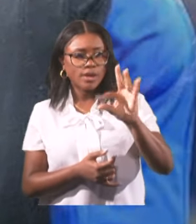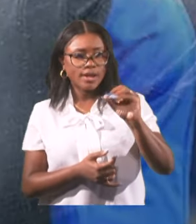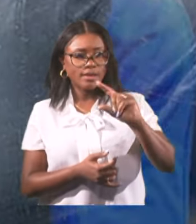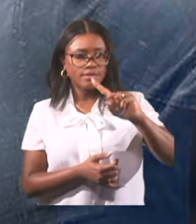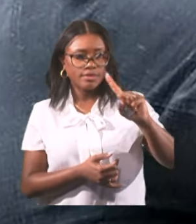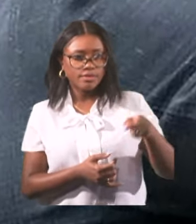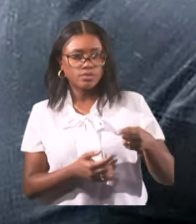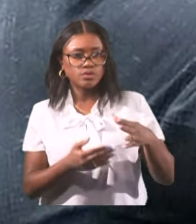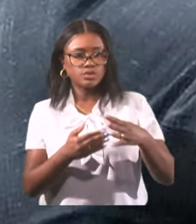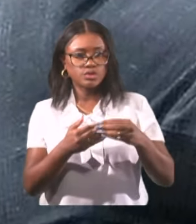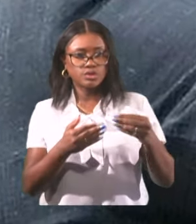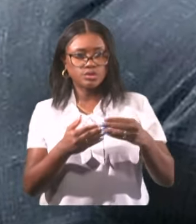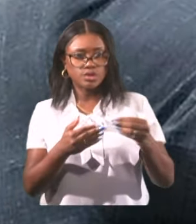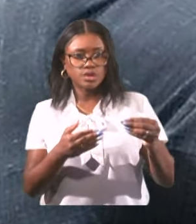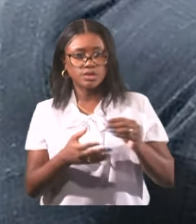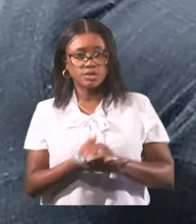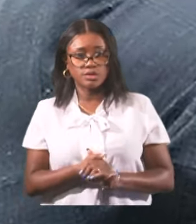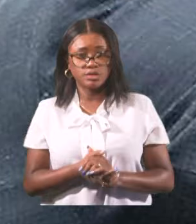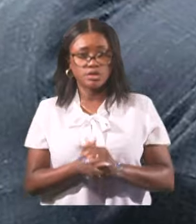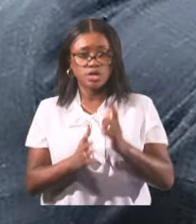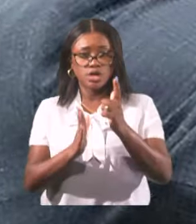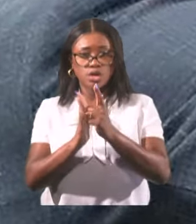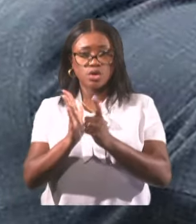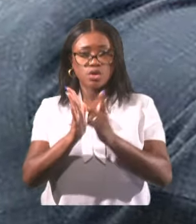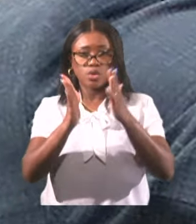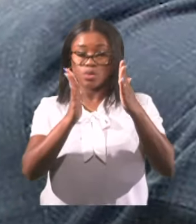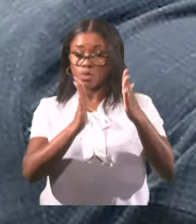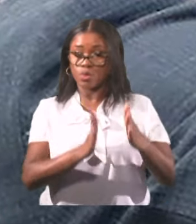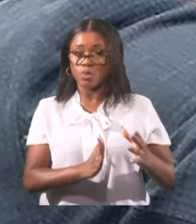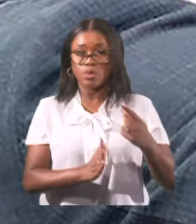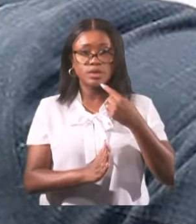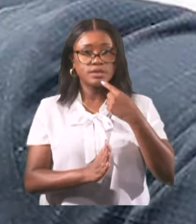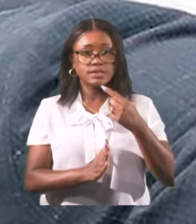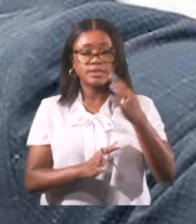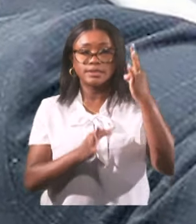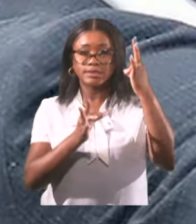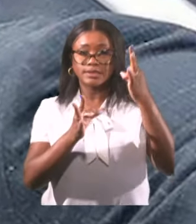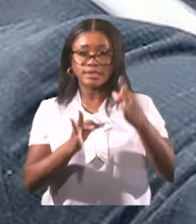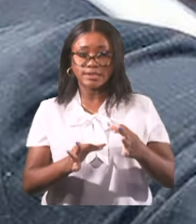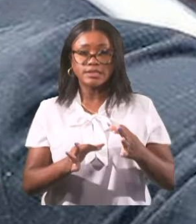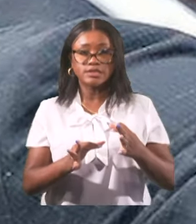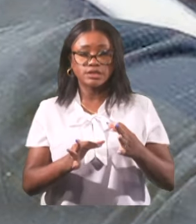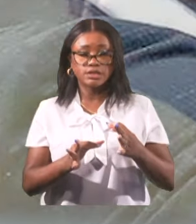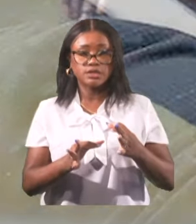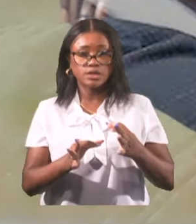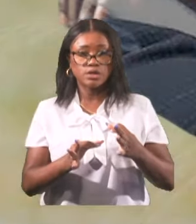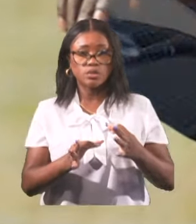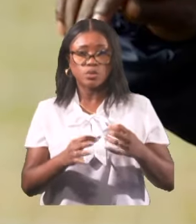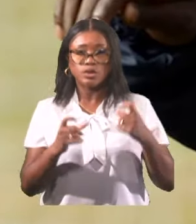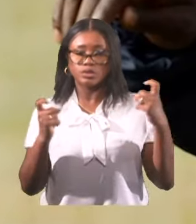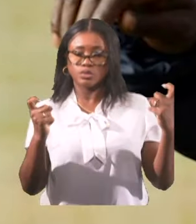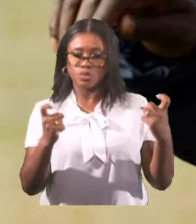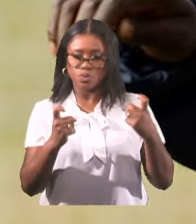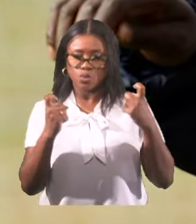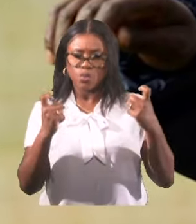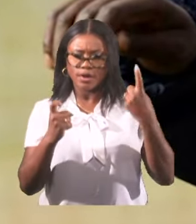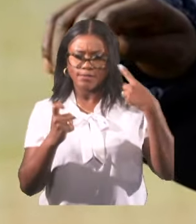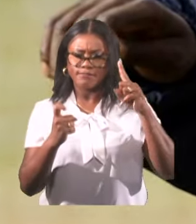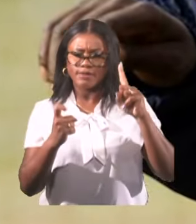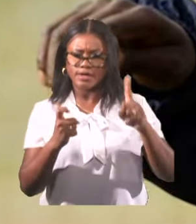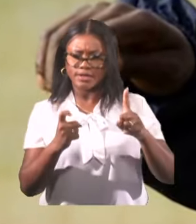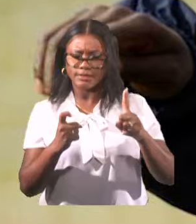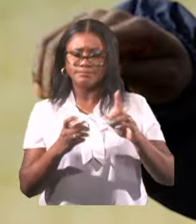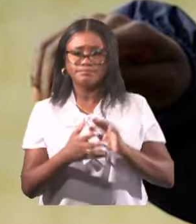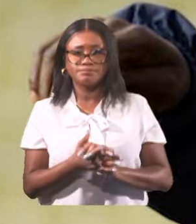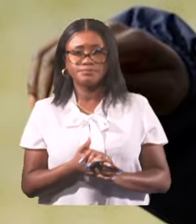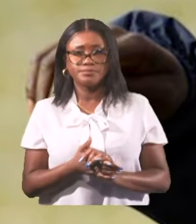$290,000. York's lawyer, Greg Griffin, said the decision was a complete vindication for his client,